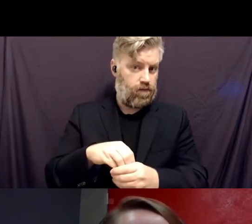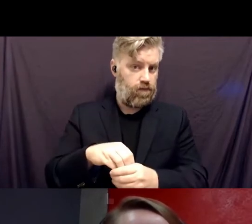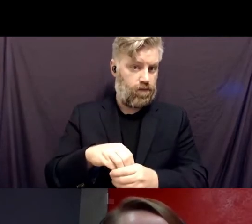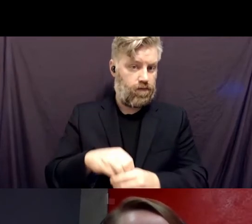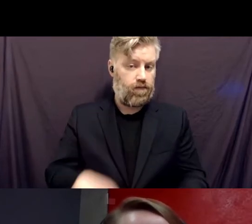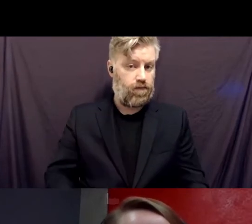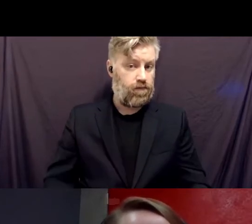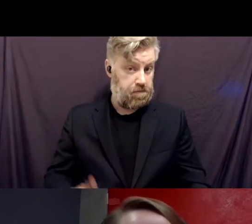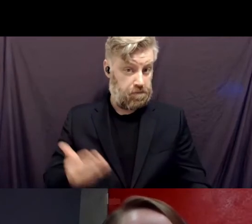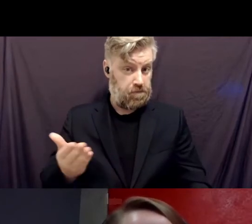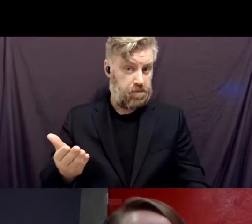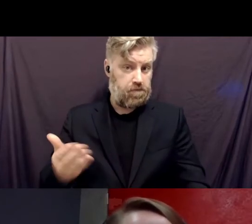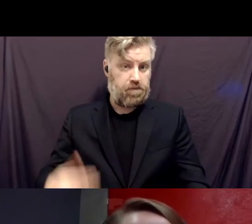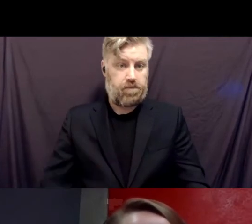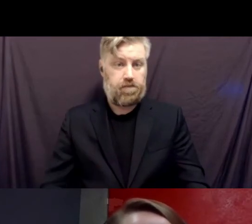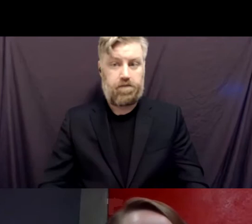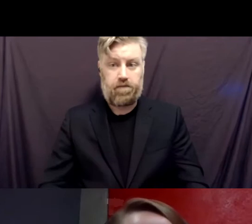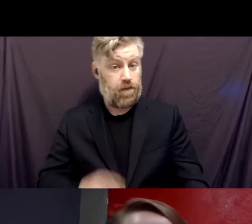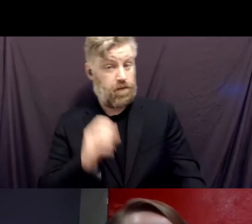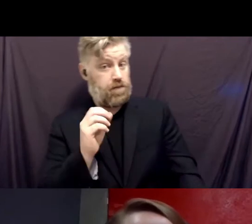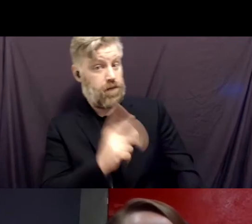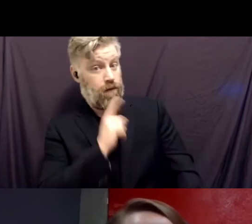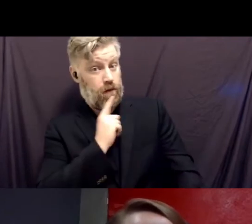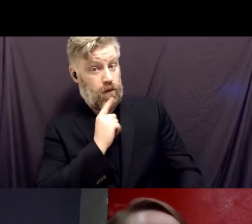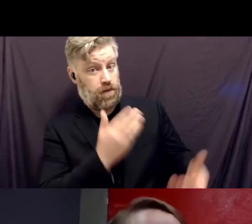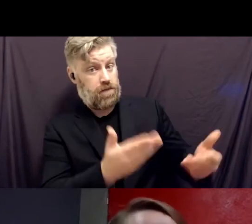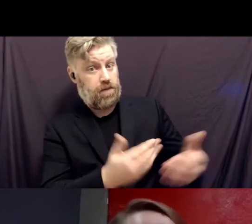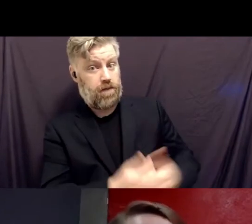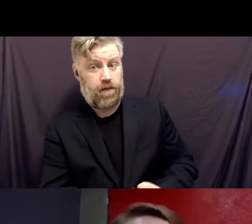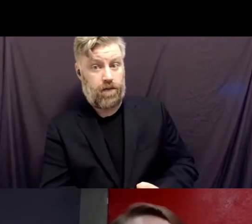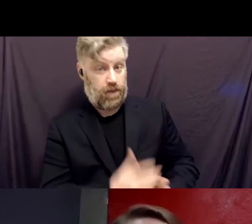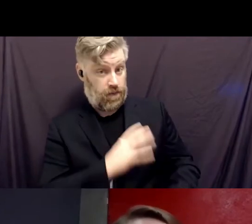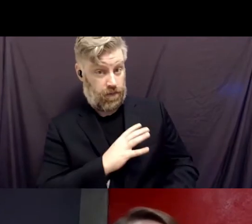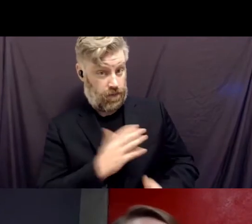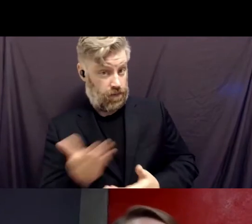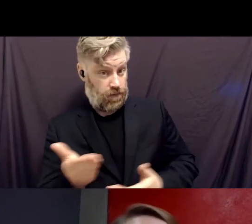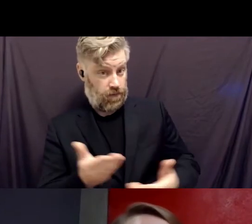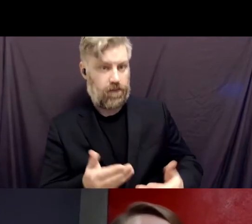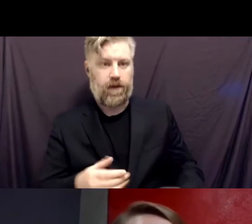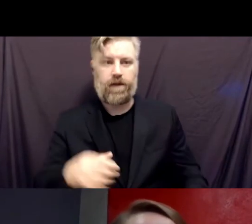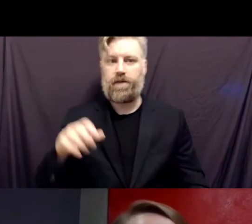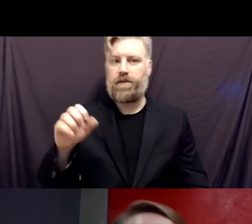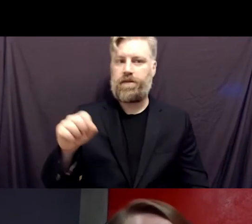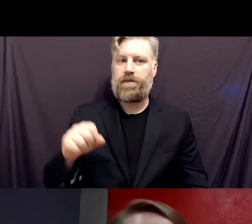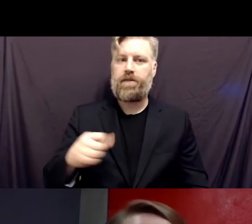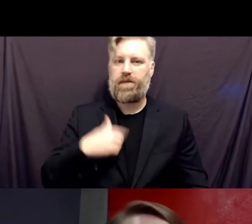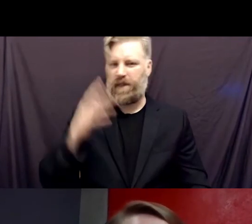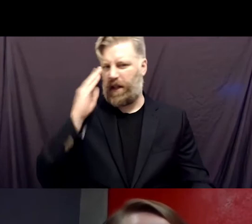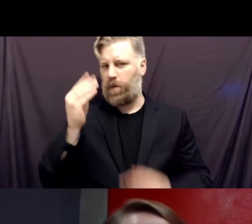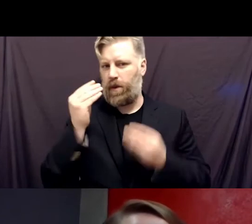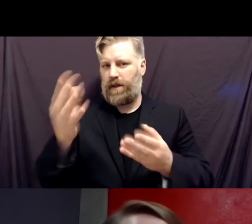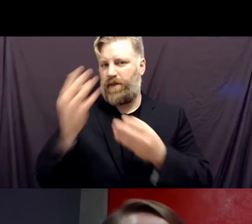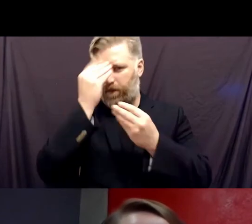working for. Okay. Caitlin, is that okay? Yeah, that's fine. We give that information to you, but I will